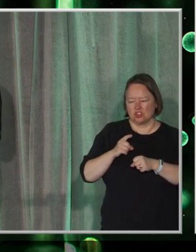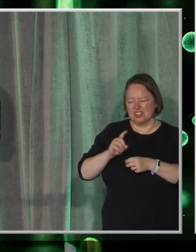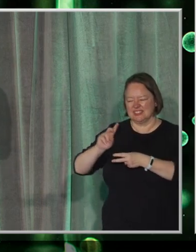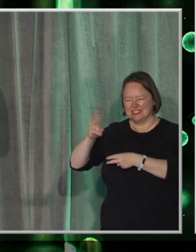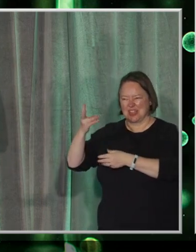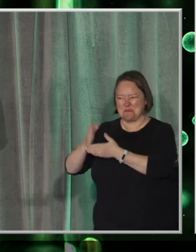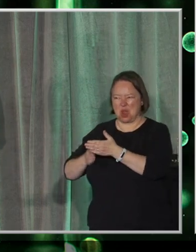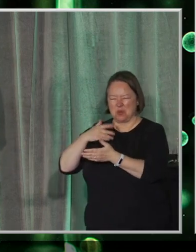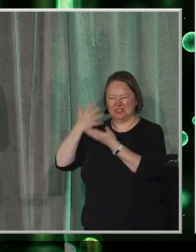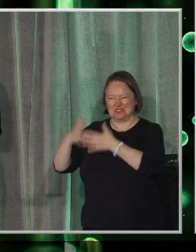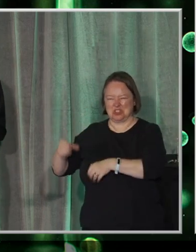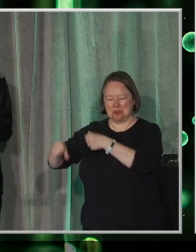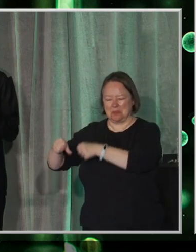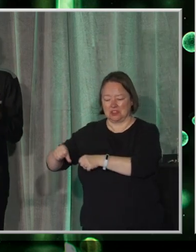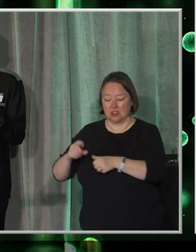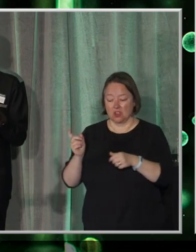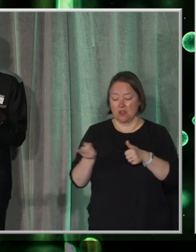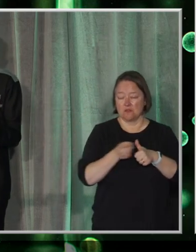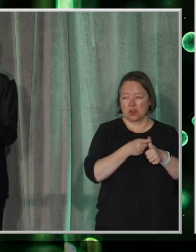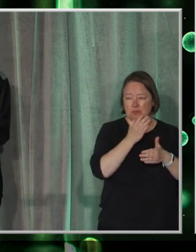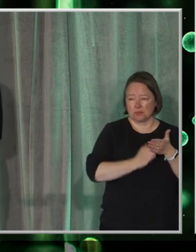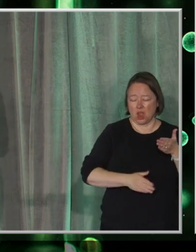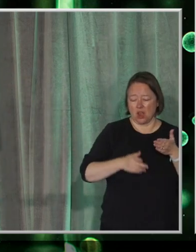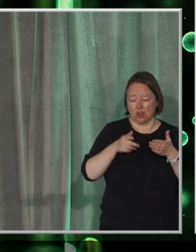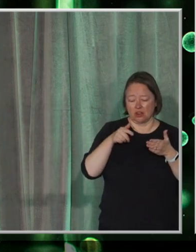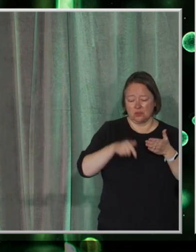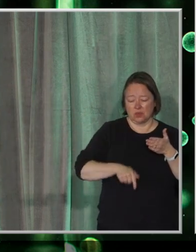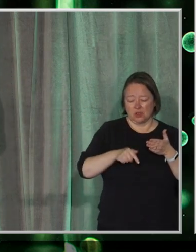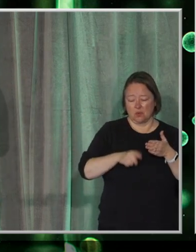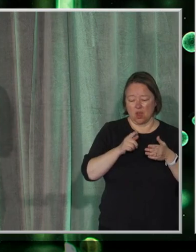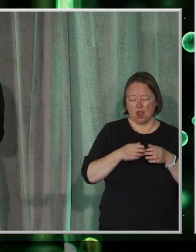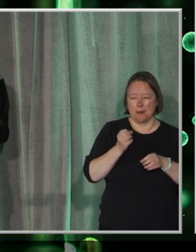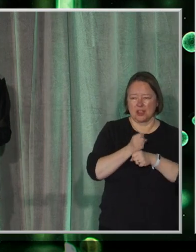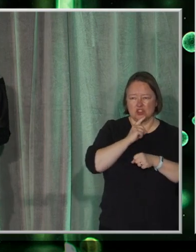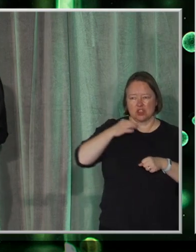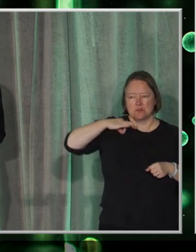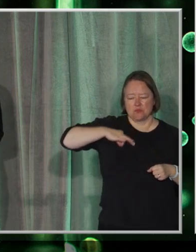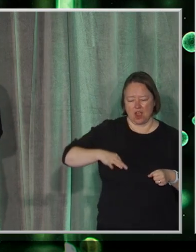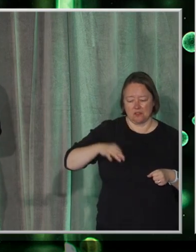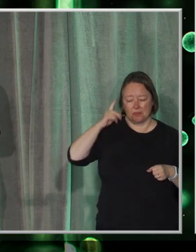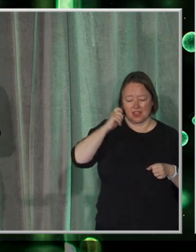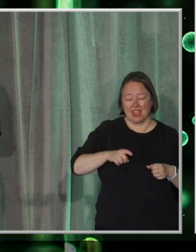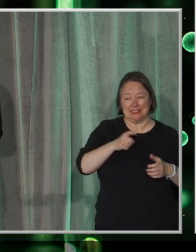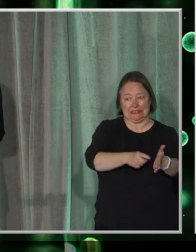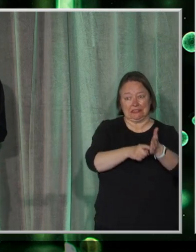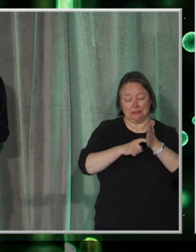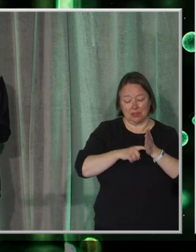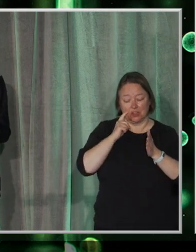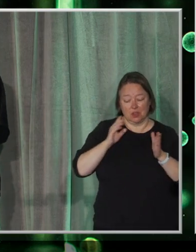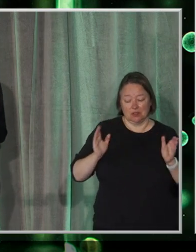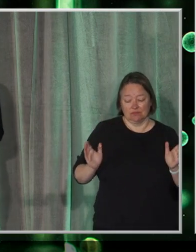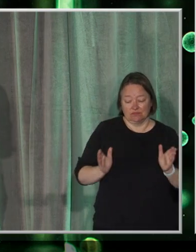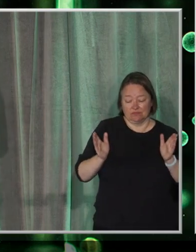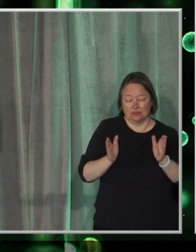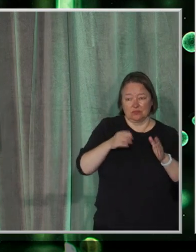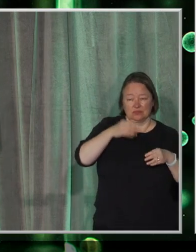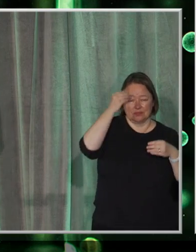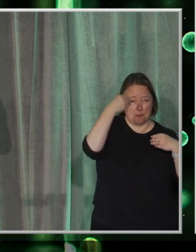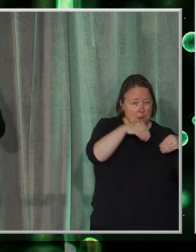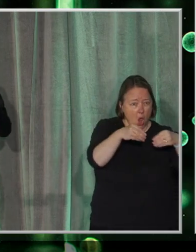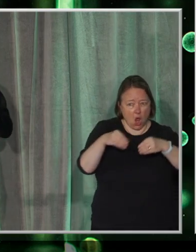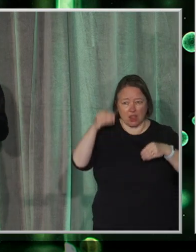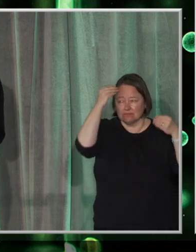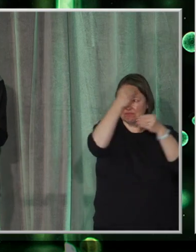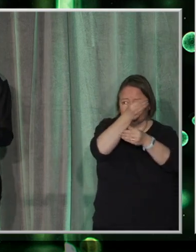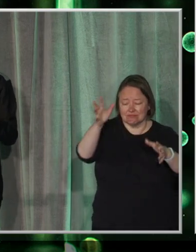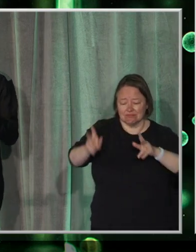in the first phase, we'll be investing more in promoting awareness of our product because it will be new on the market. So we'll be promoting its awareness and market it.